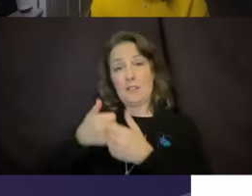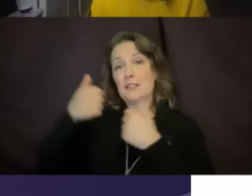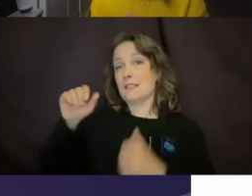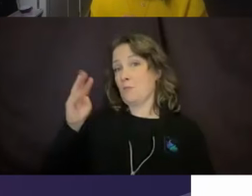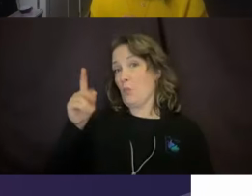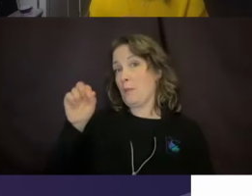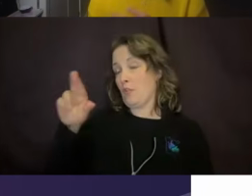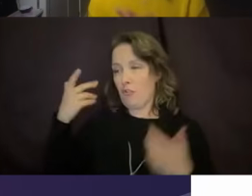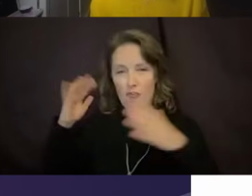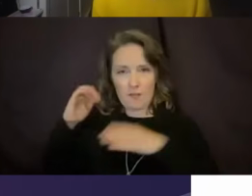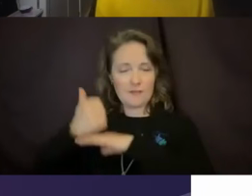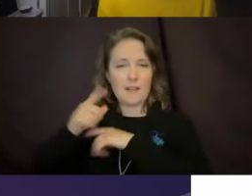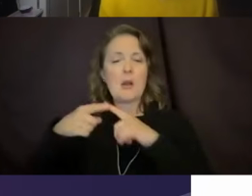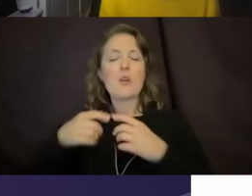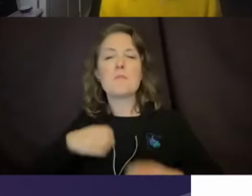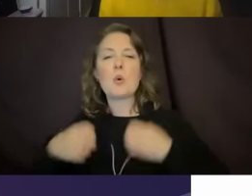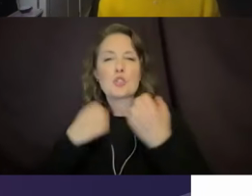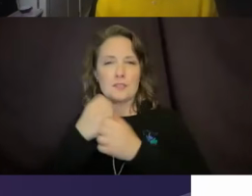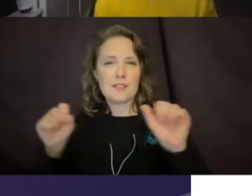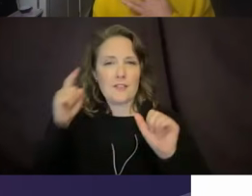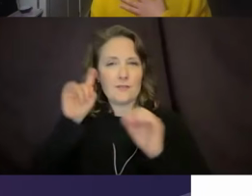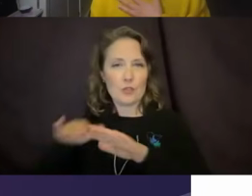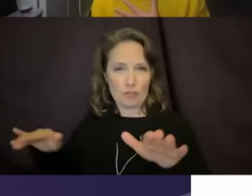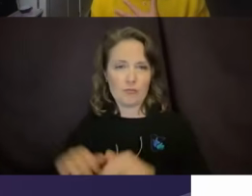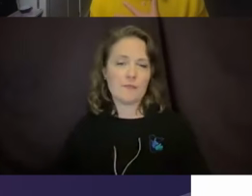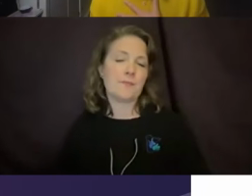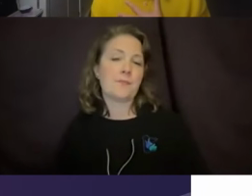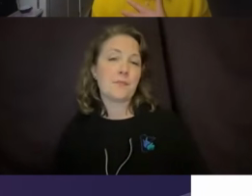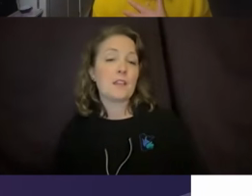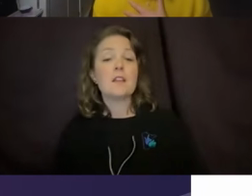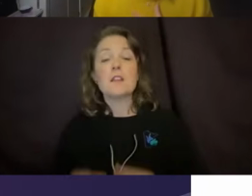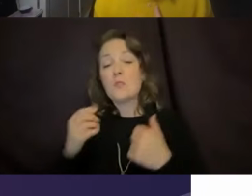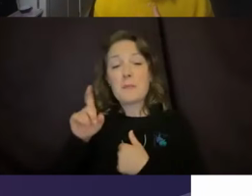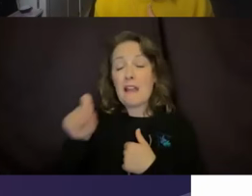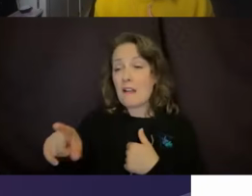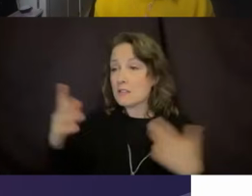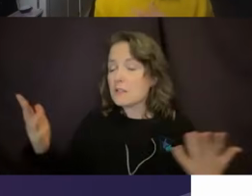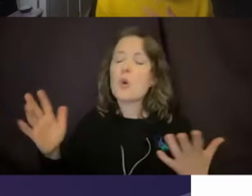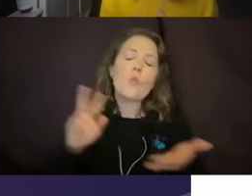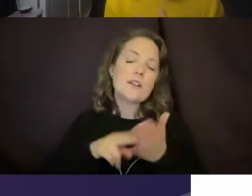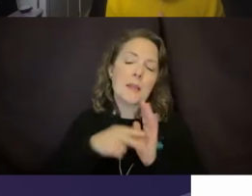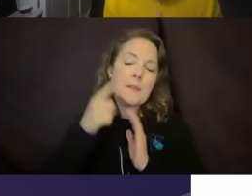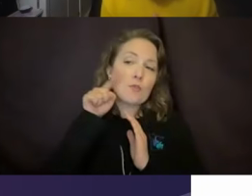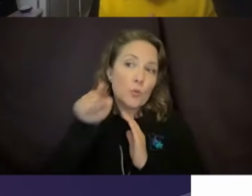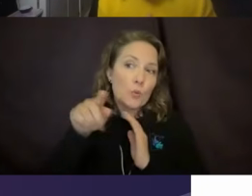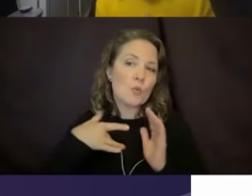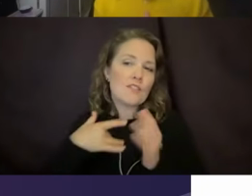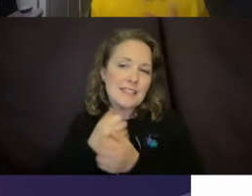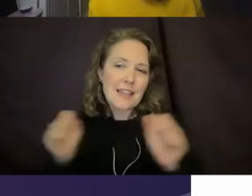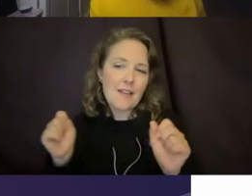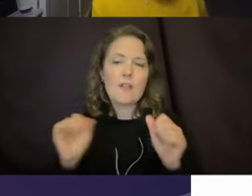those conversations of like, what does it mean for you to feel safe, and sharing your own experiences with safety too, of like, oh, it makes me feel